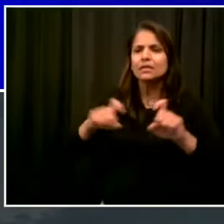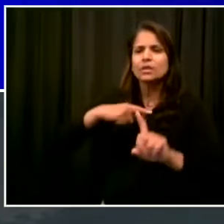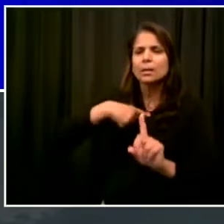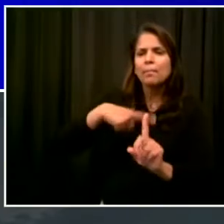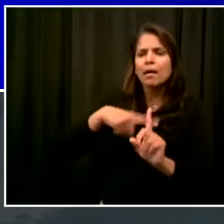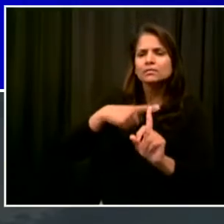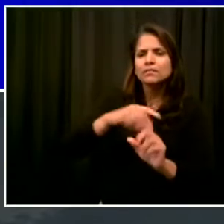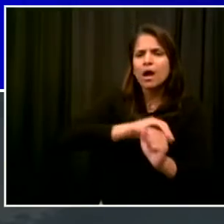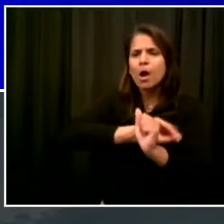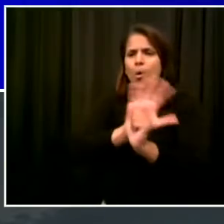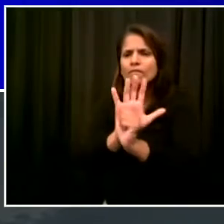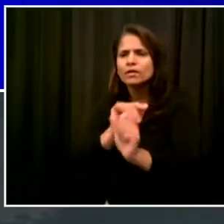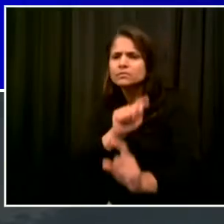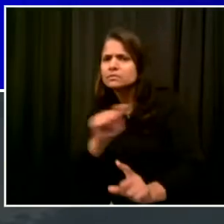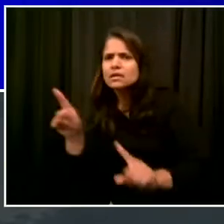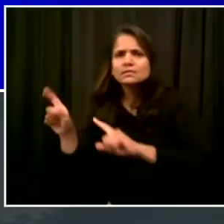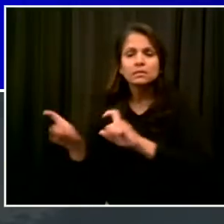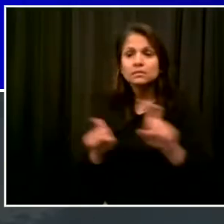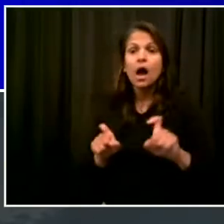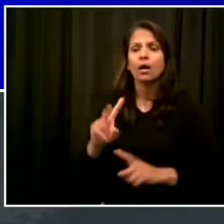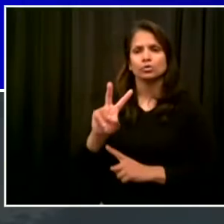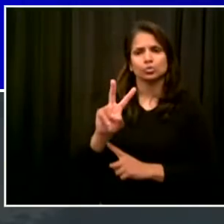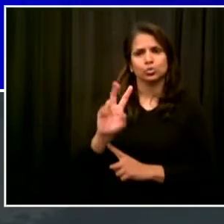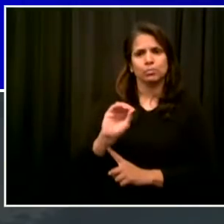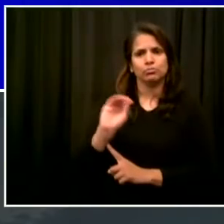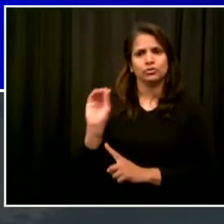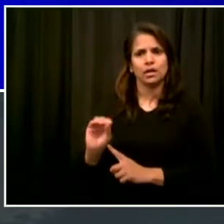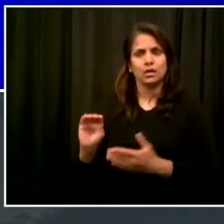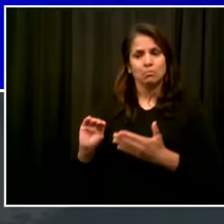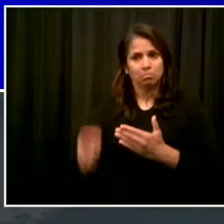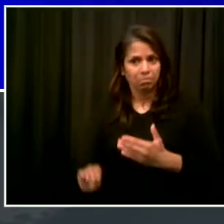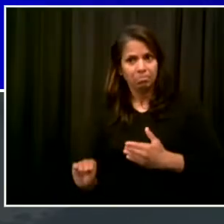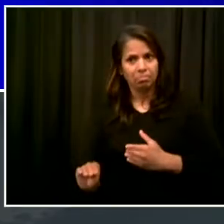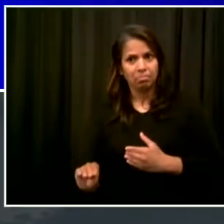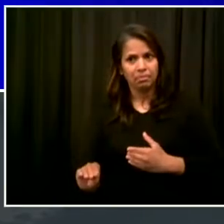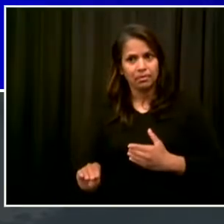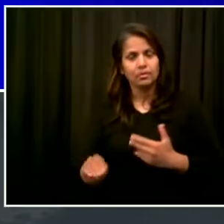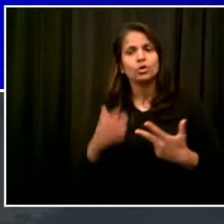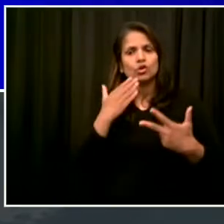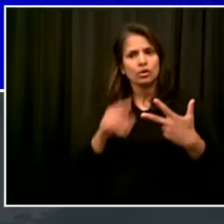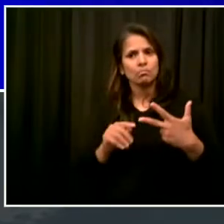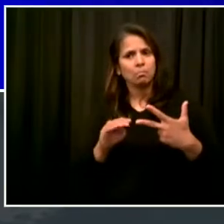number, 2%. Let's keep it that way. Let me do a few words in Spanish.